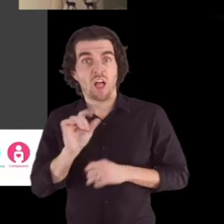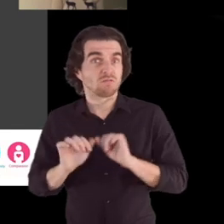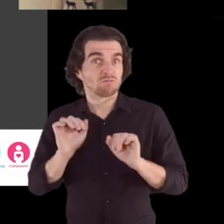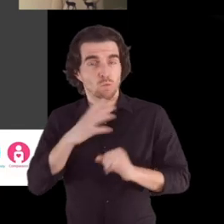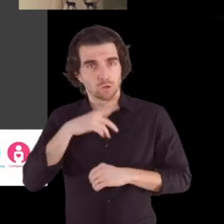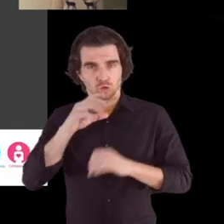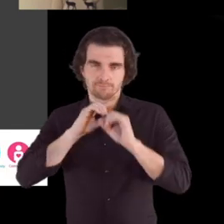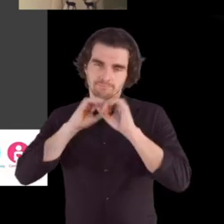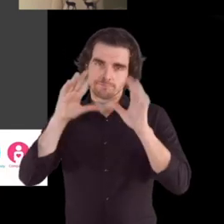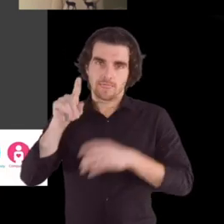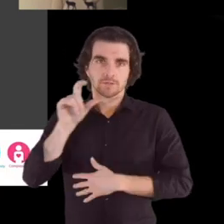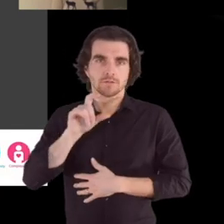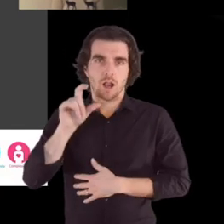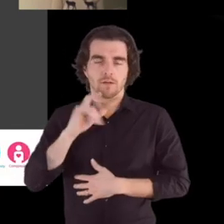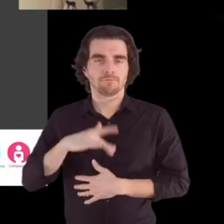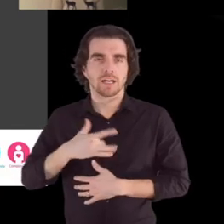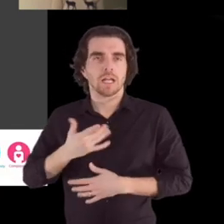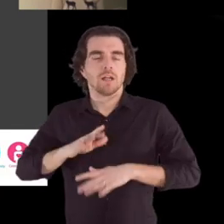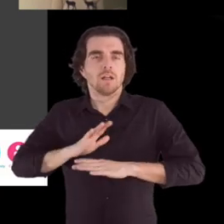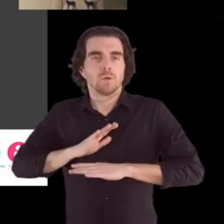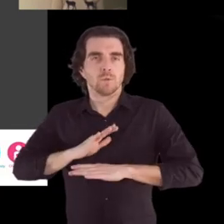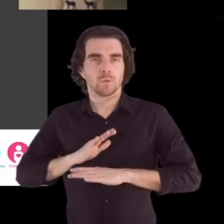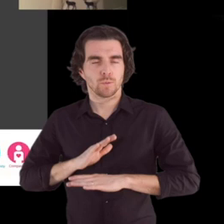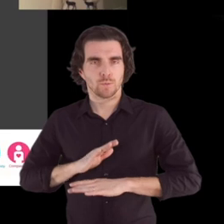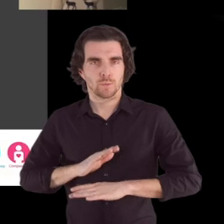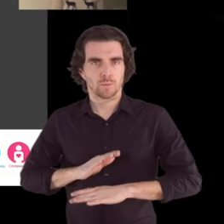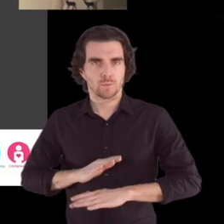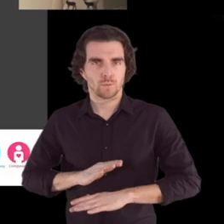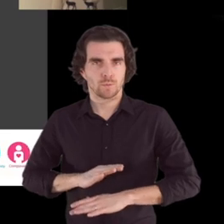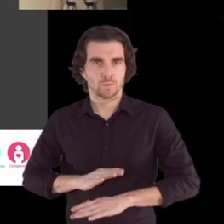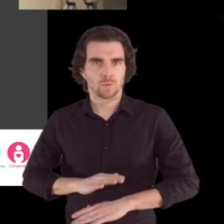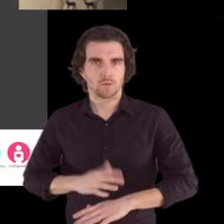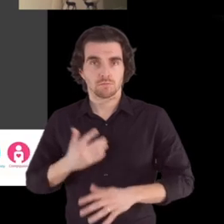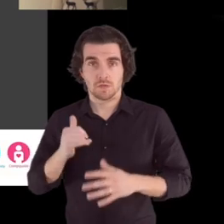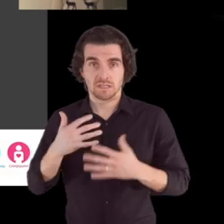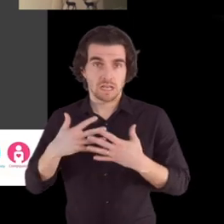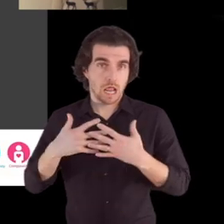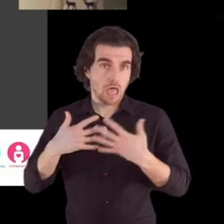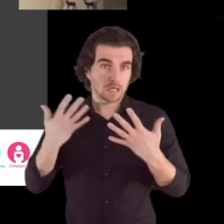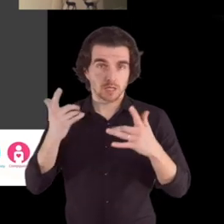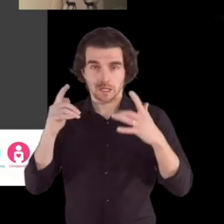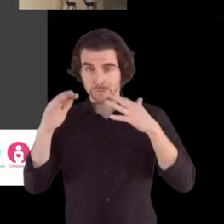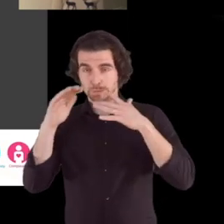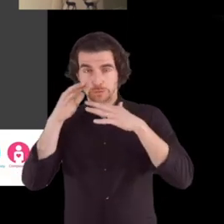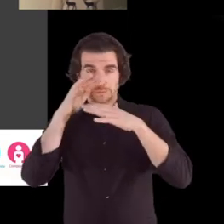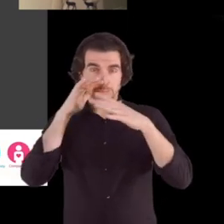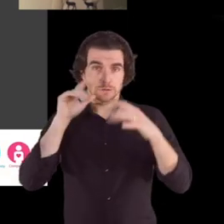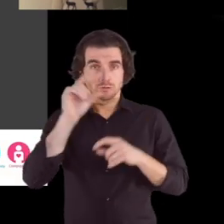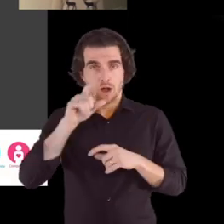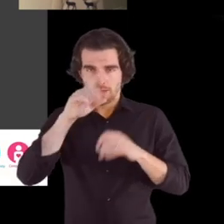everybody. Just imagine that soothing colour in front of you. Maybe as a light or a mist surrounding